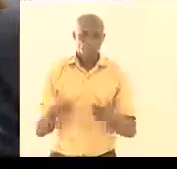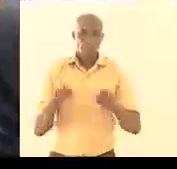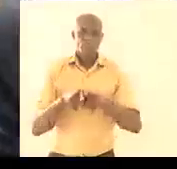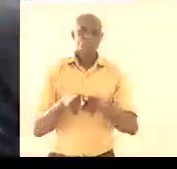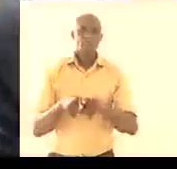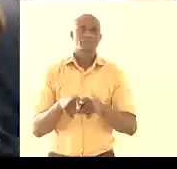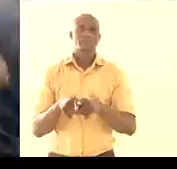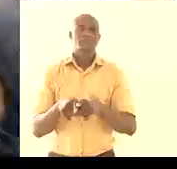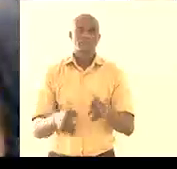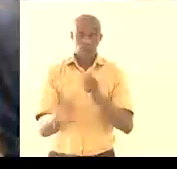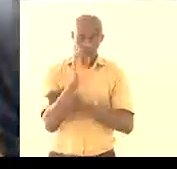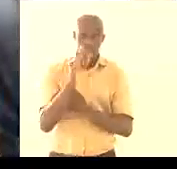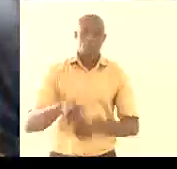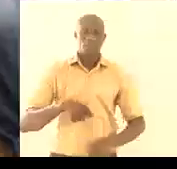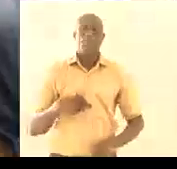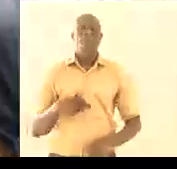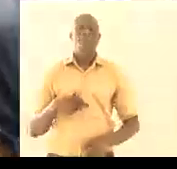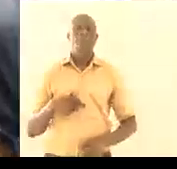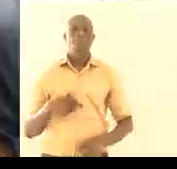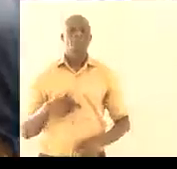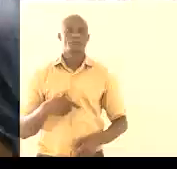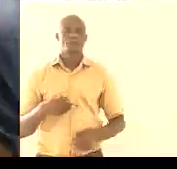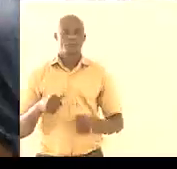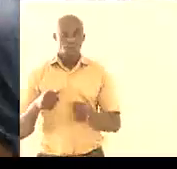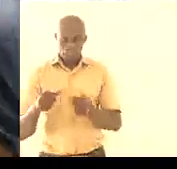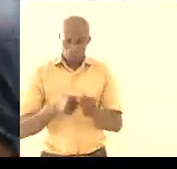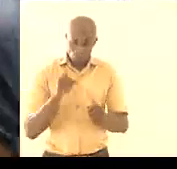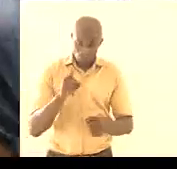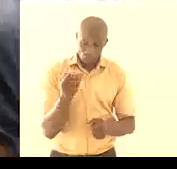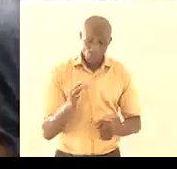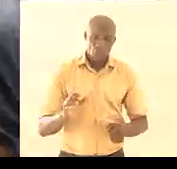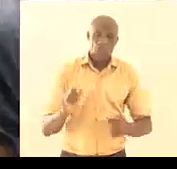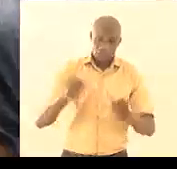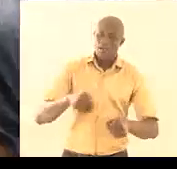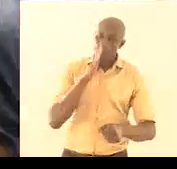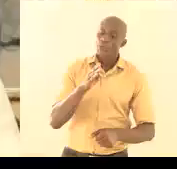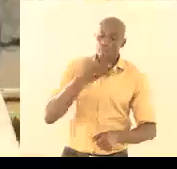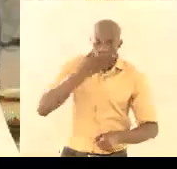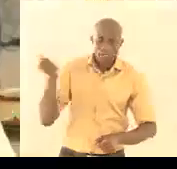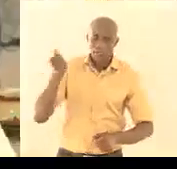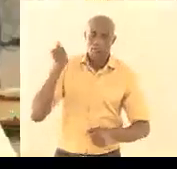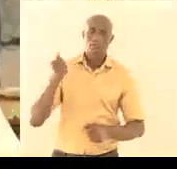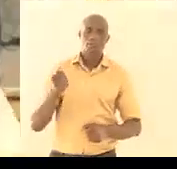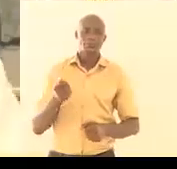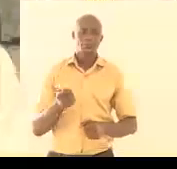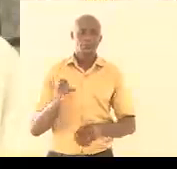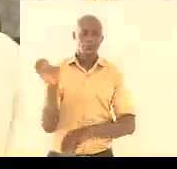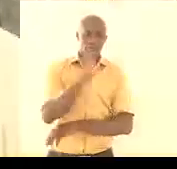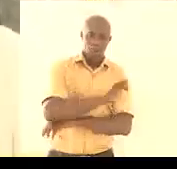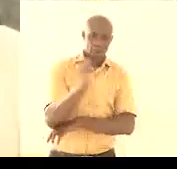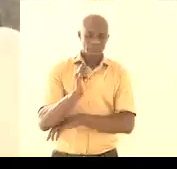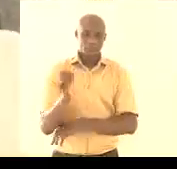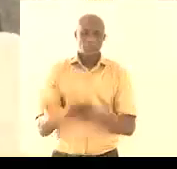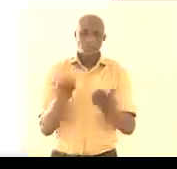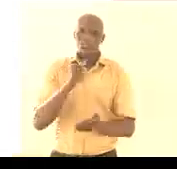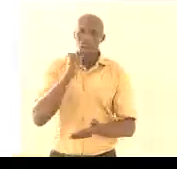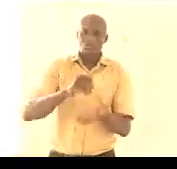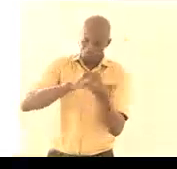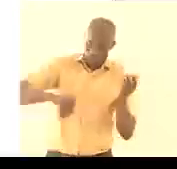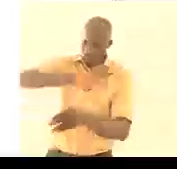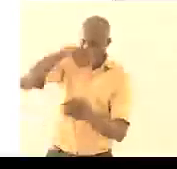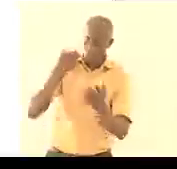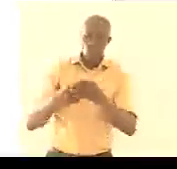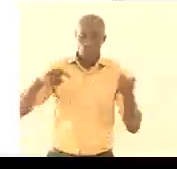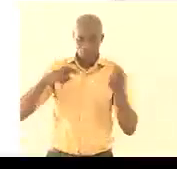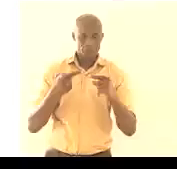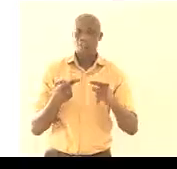As long as God lives, I will be better than I am. Each one of us can be better than we are. Easter may not take away all our